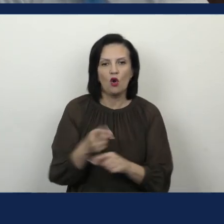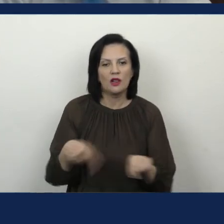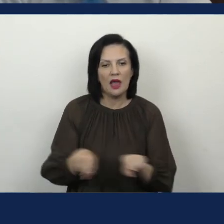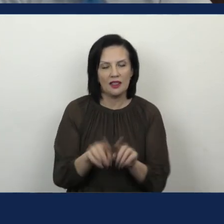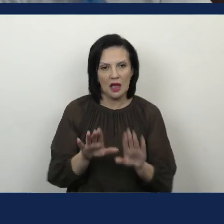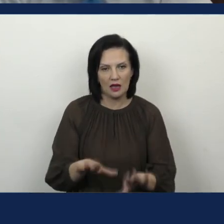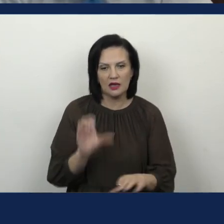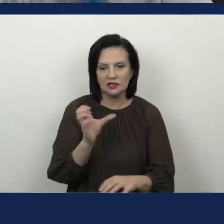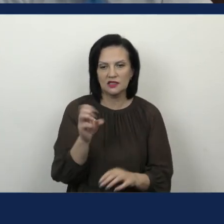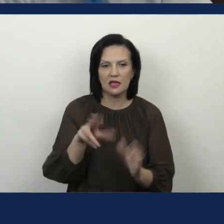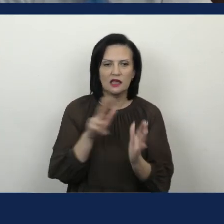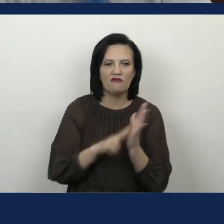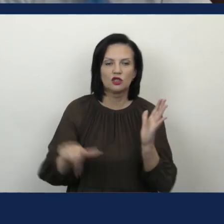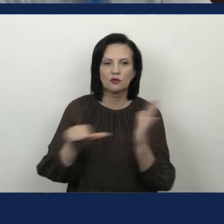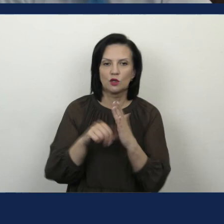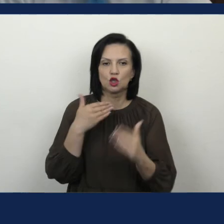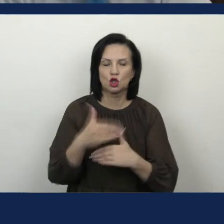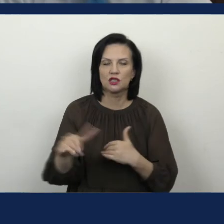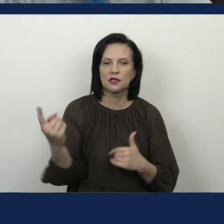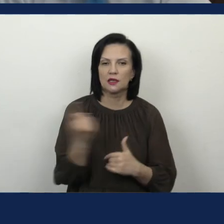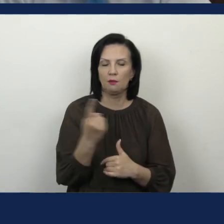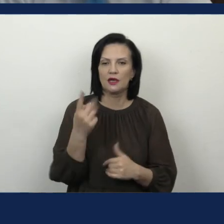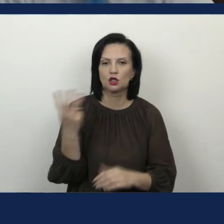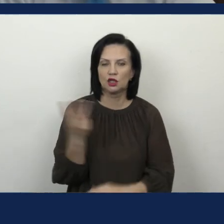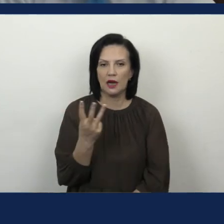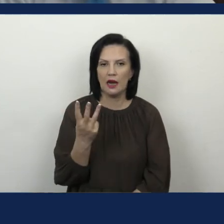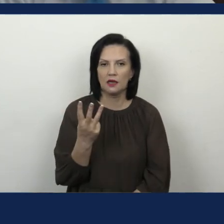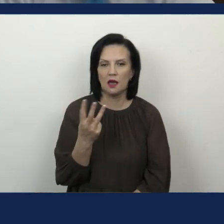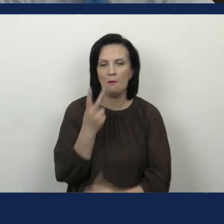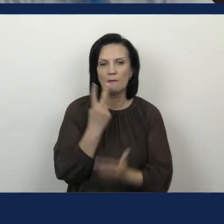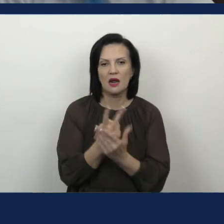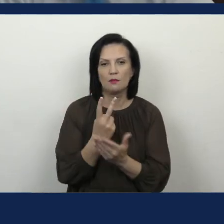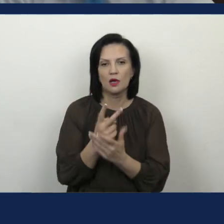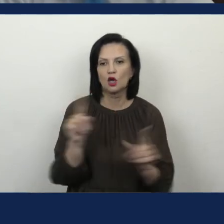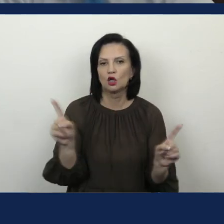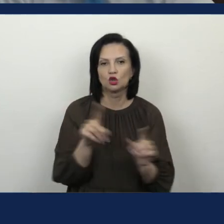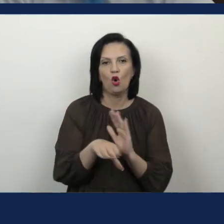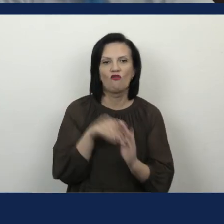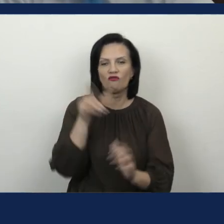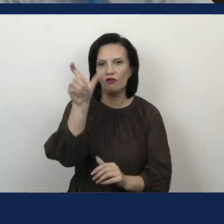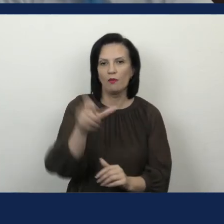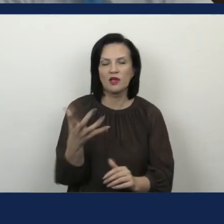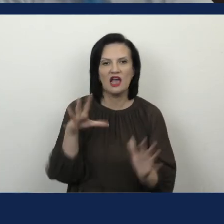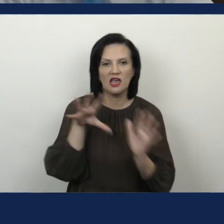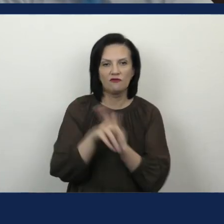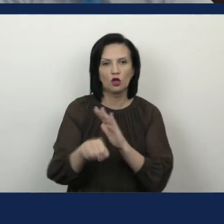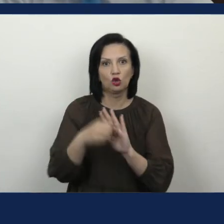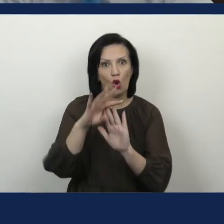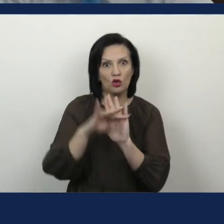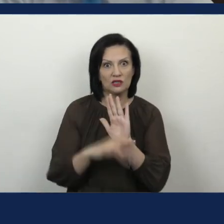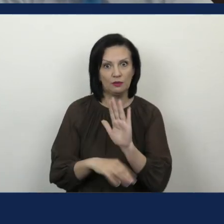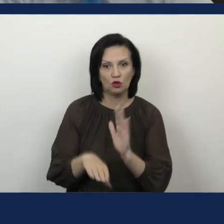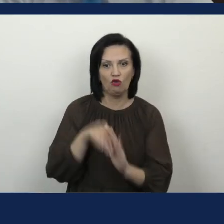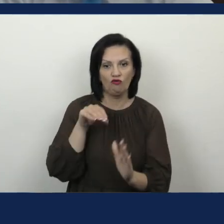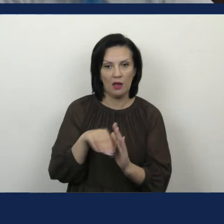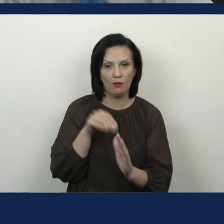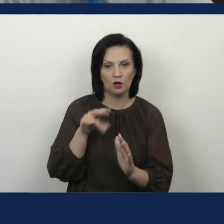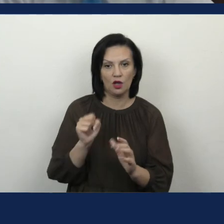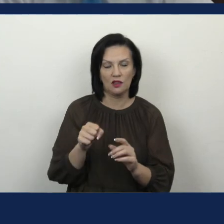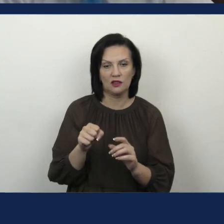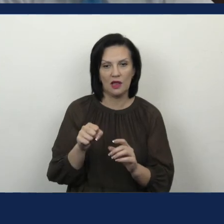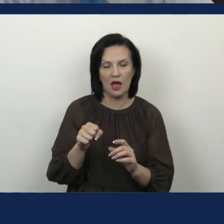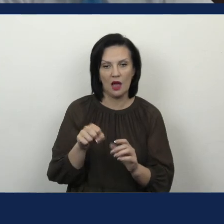were sick, which would be confirmed by the medical institutions. Article 86 of the law suggests that a person